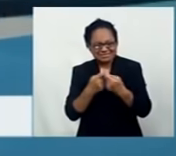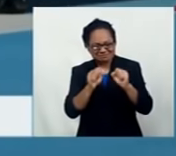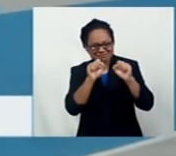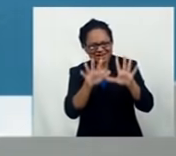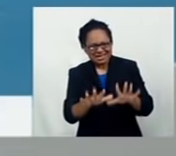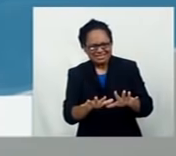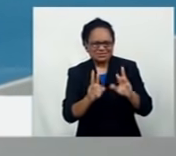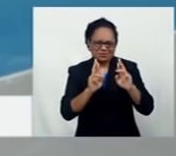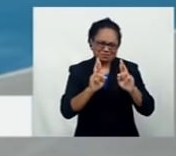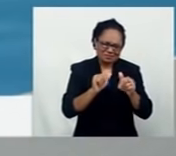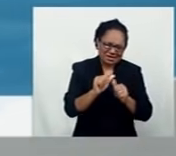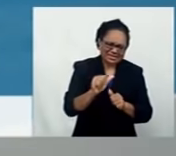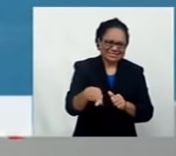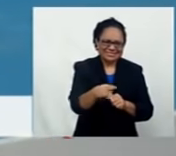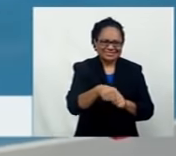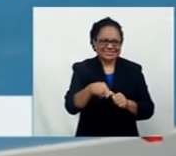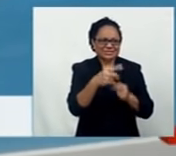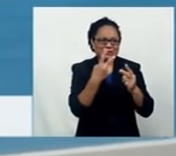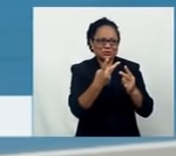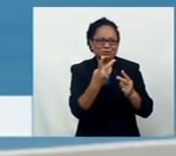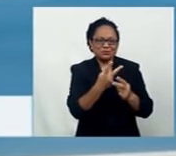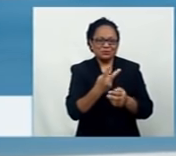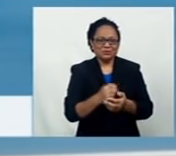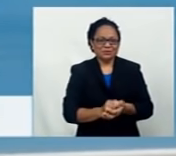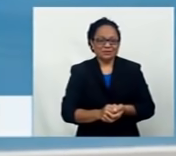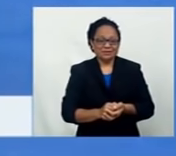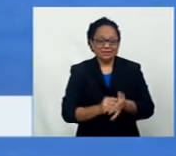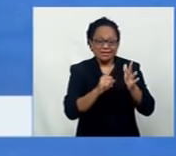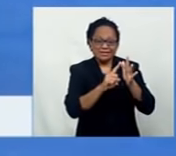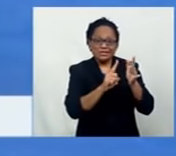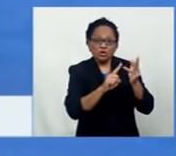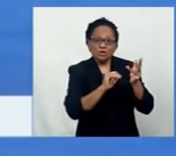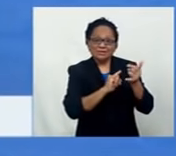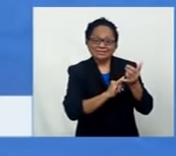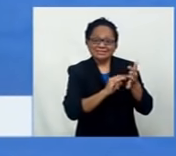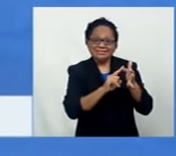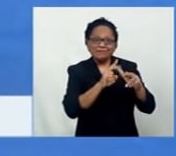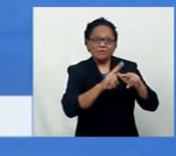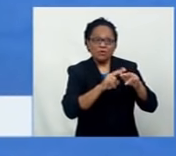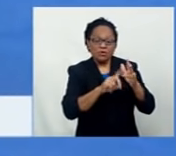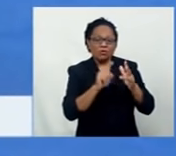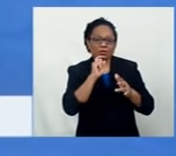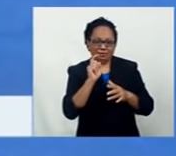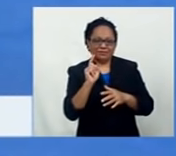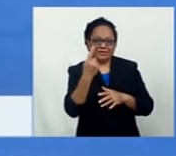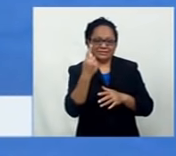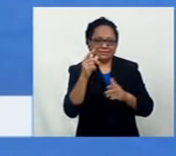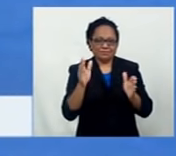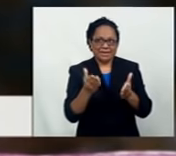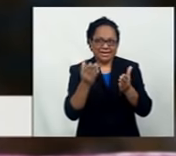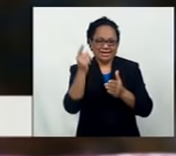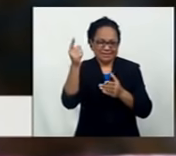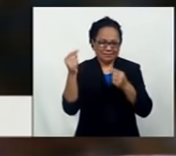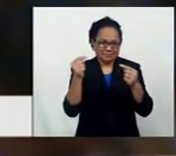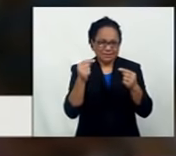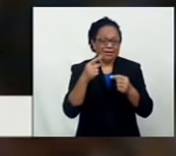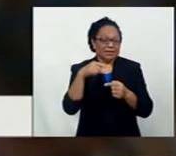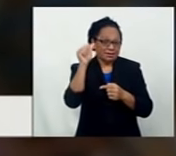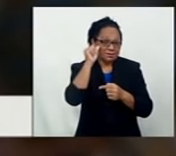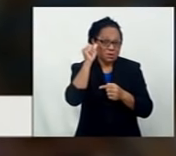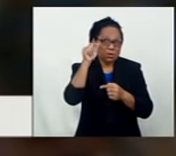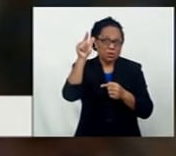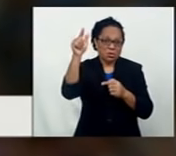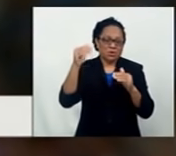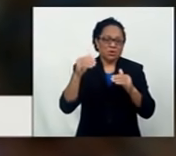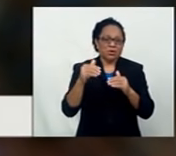wished all the best. Rakesa and Matea will be competing in their first Paralympic Games, but both know the platform was set by